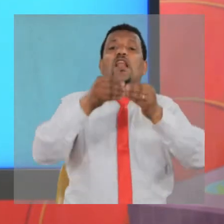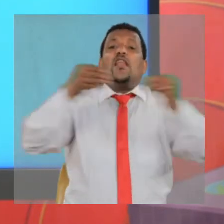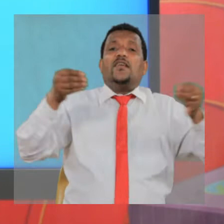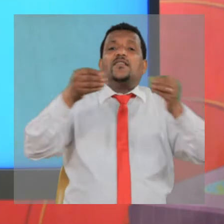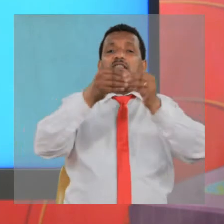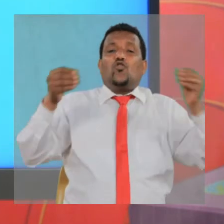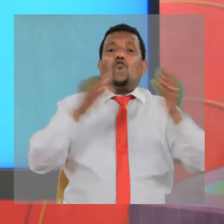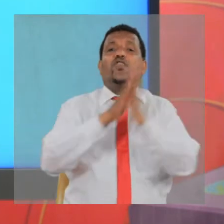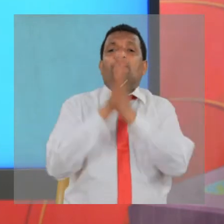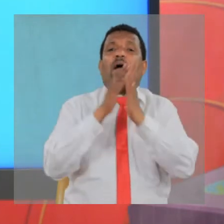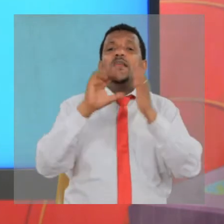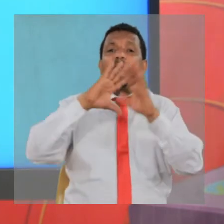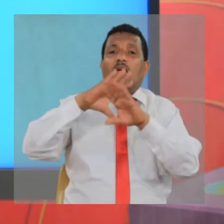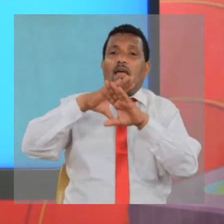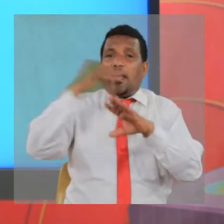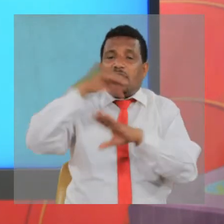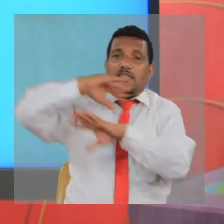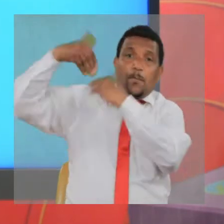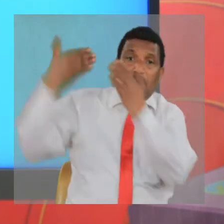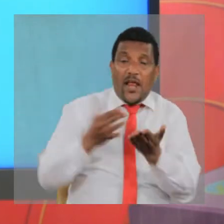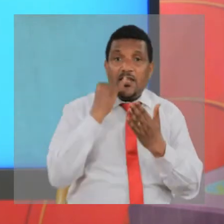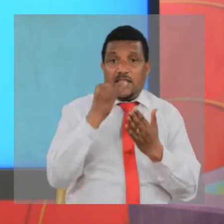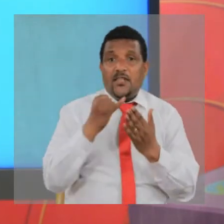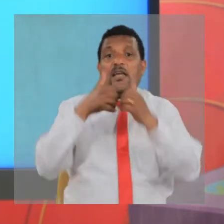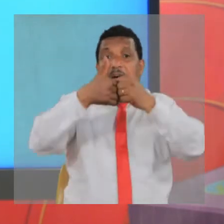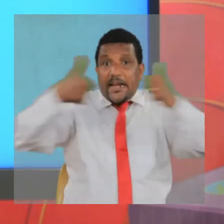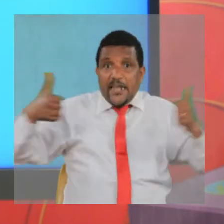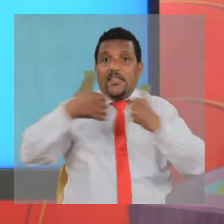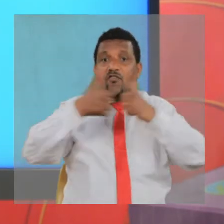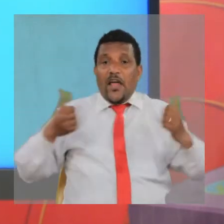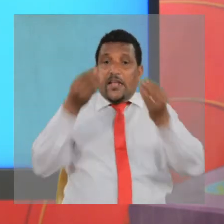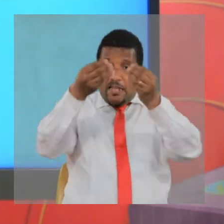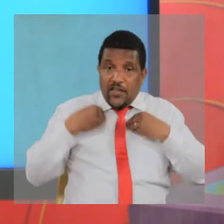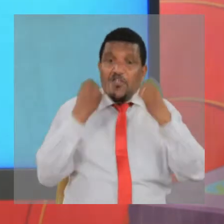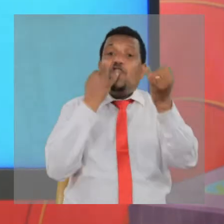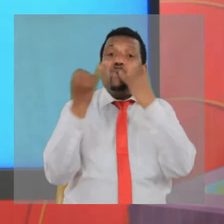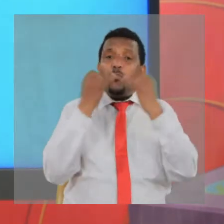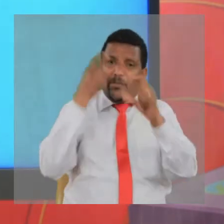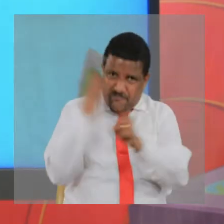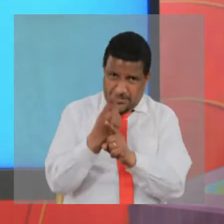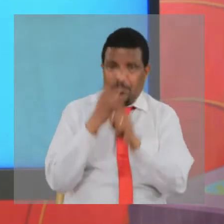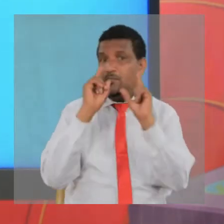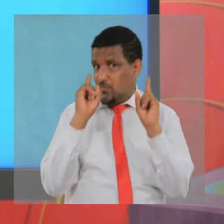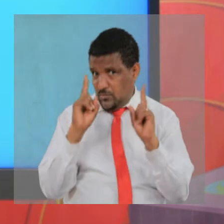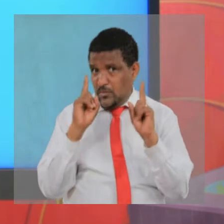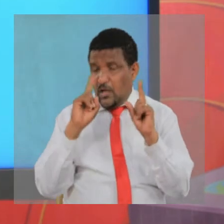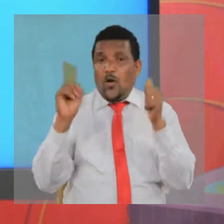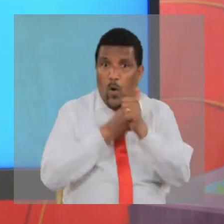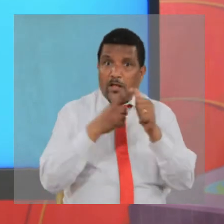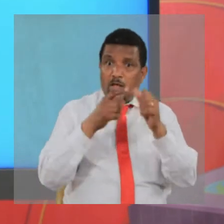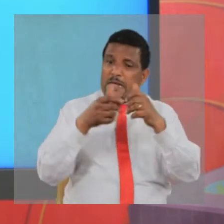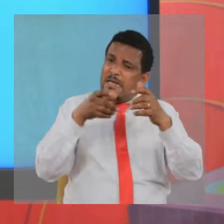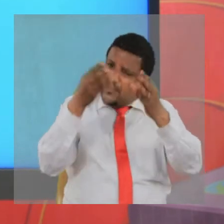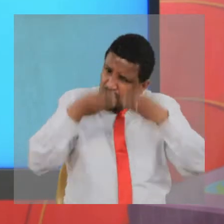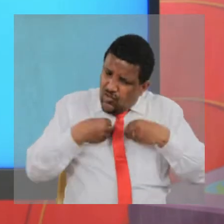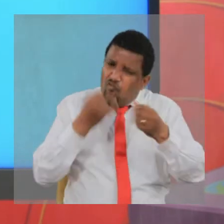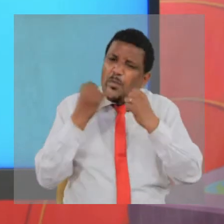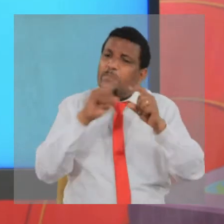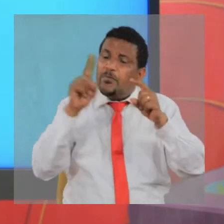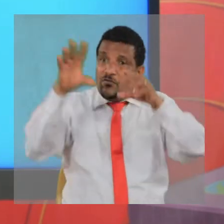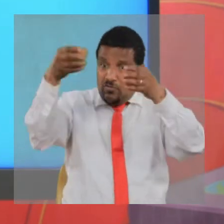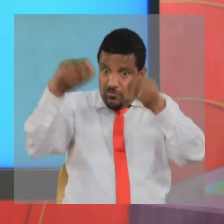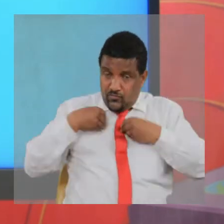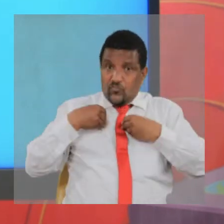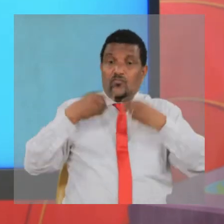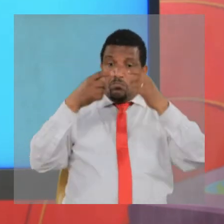of demand and supplies is identifying the given information correctly. Once if you identify the given information